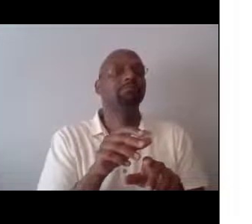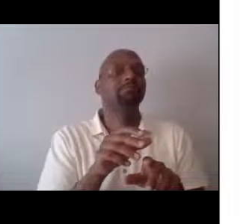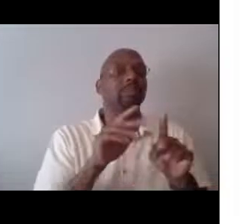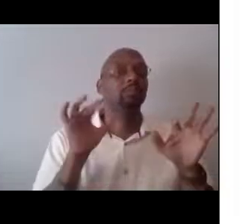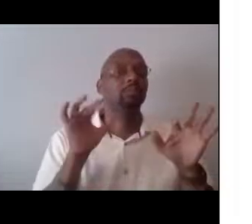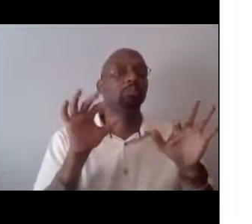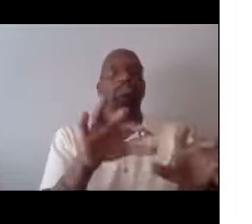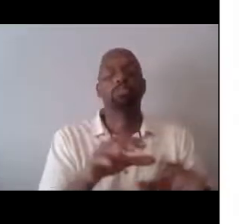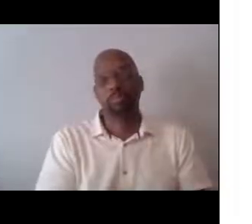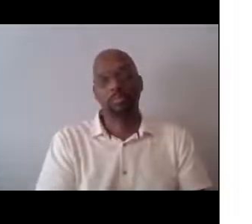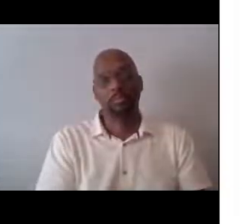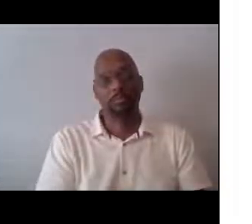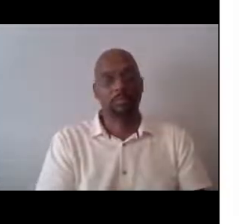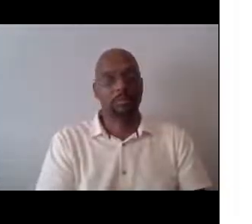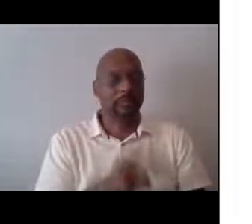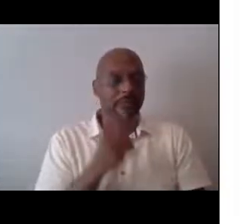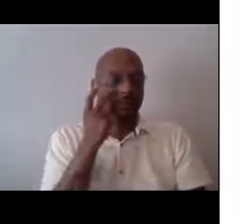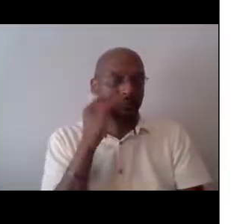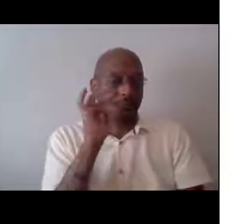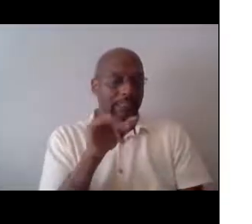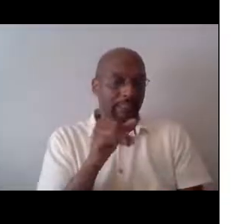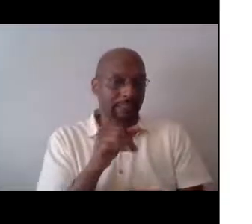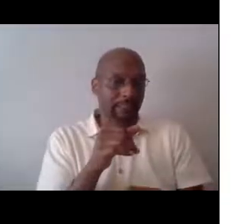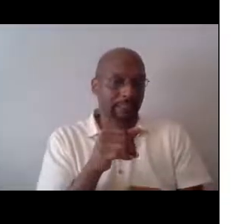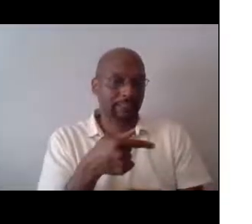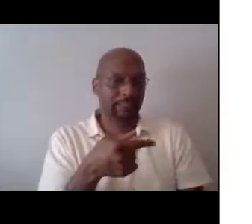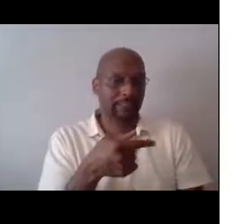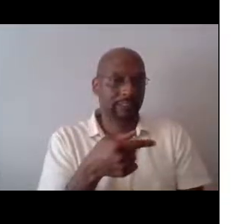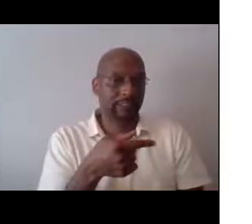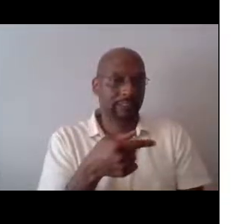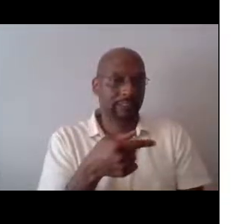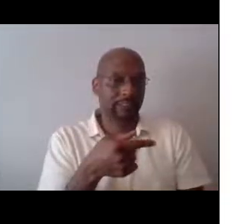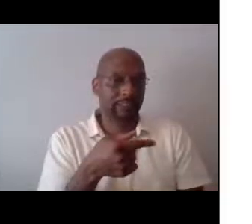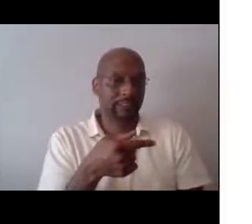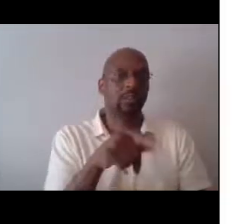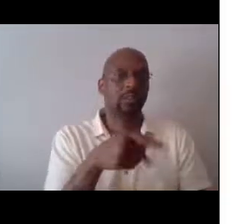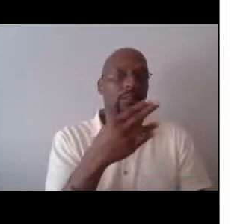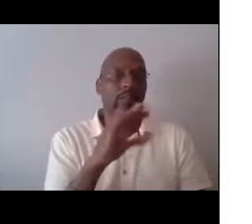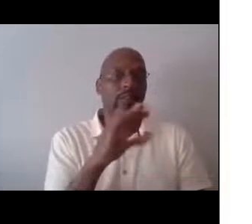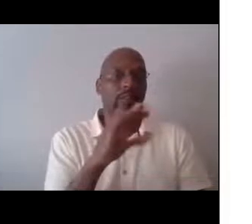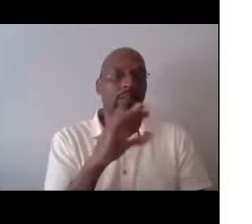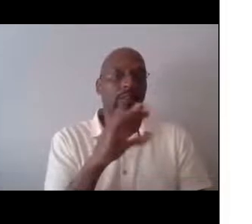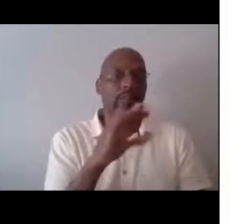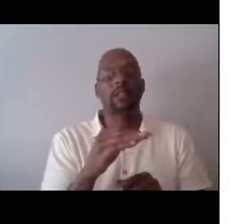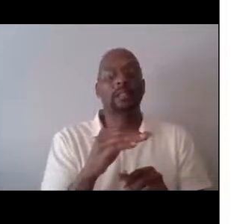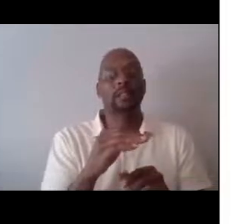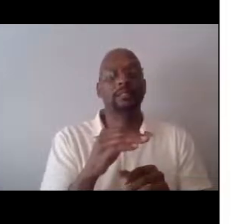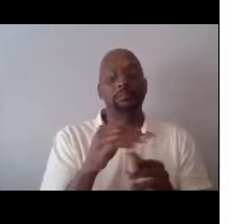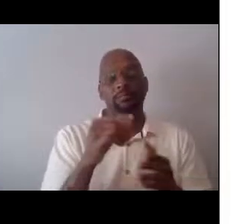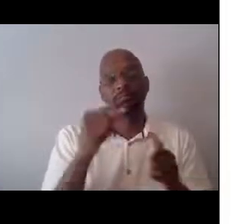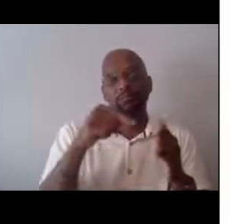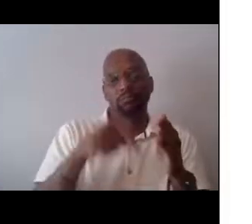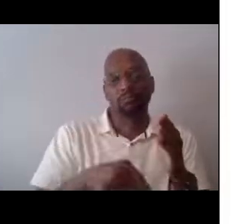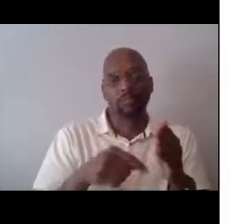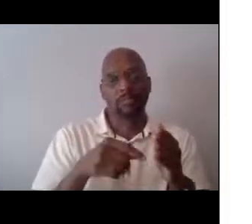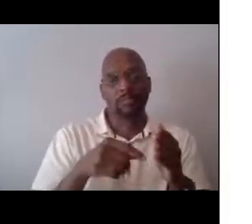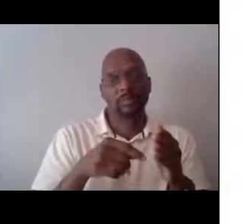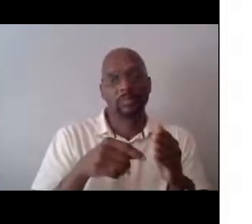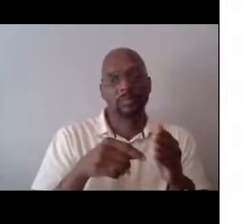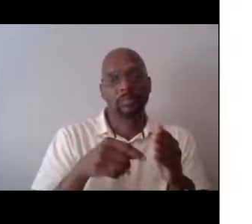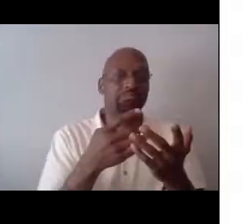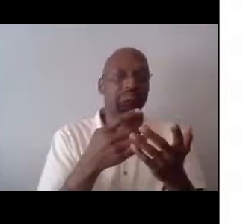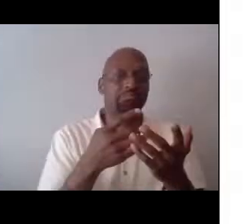You can see here the geographic breakdown of the 72 applicants. The numbers add up to more than 72 because some